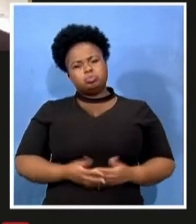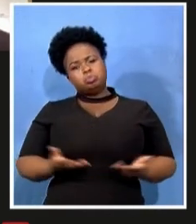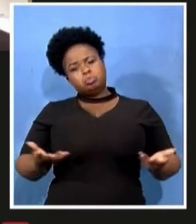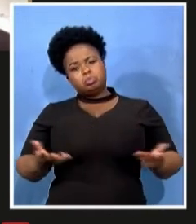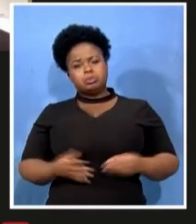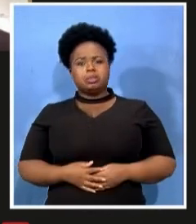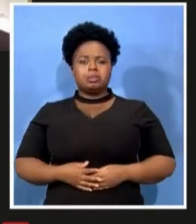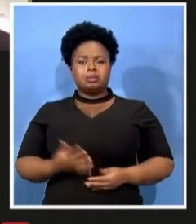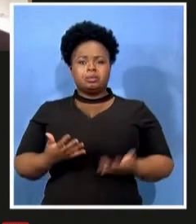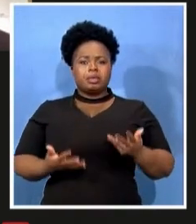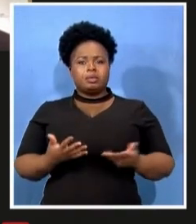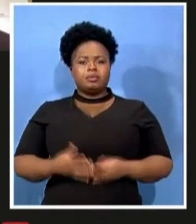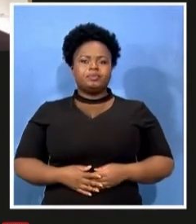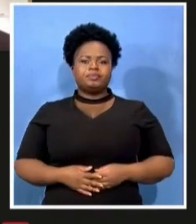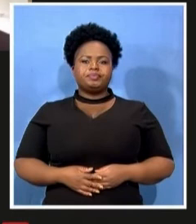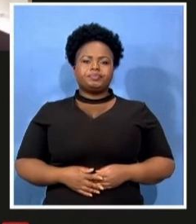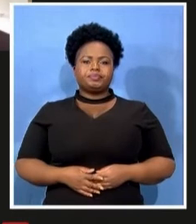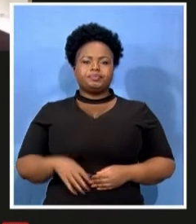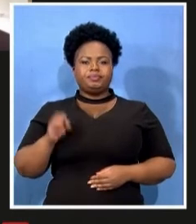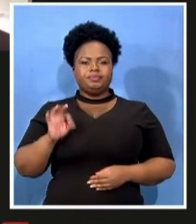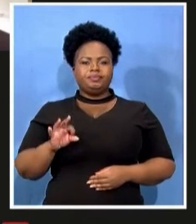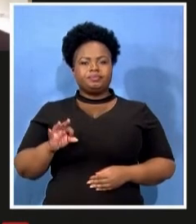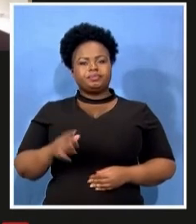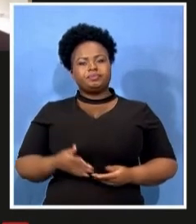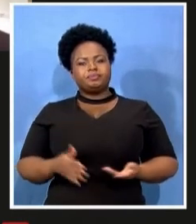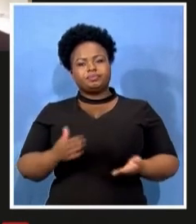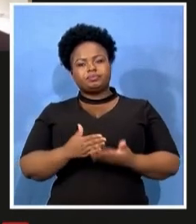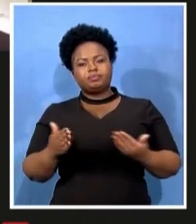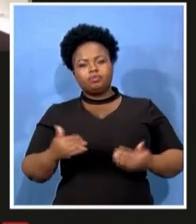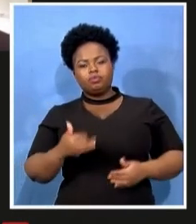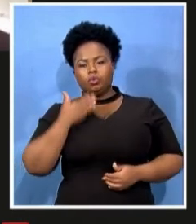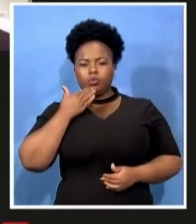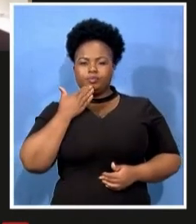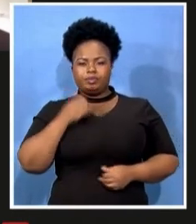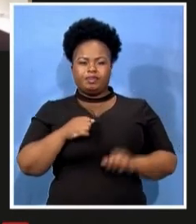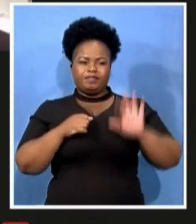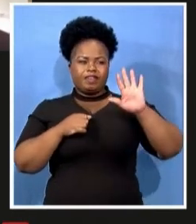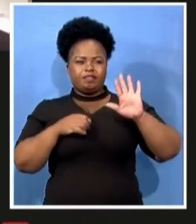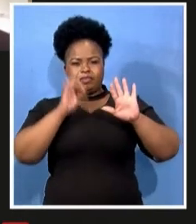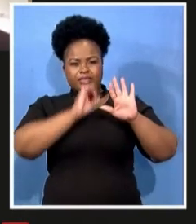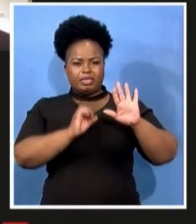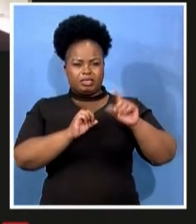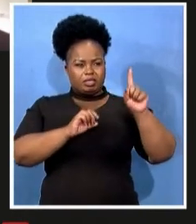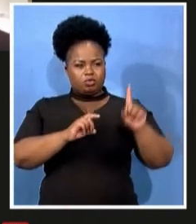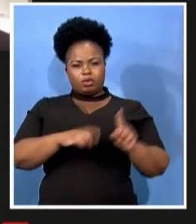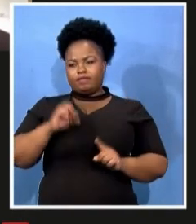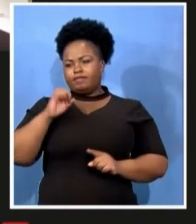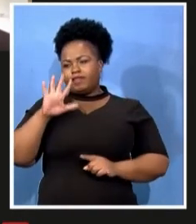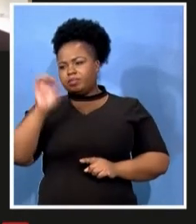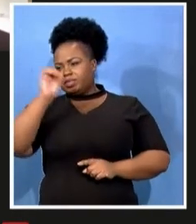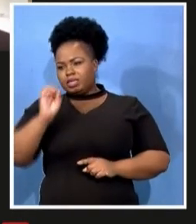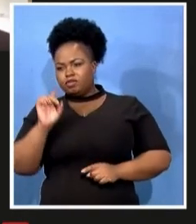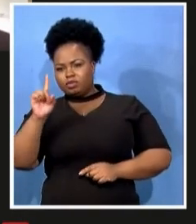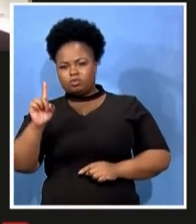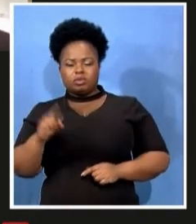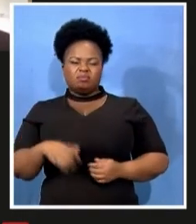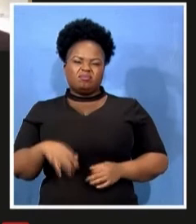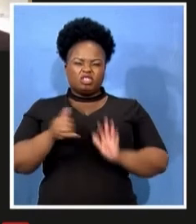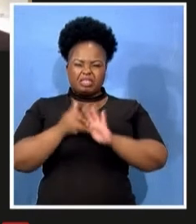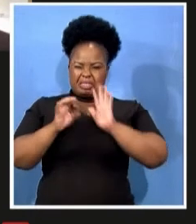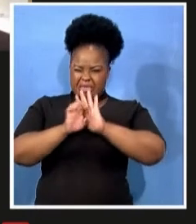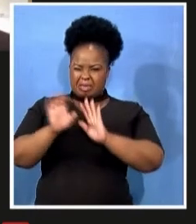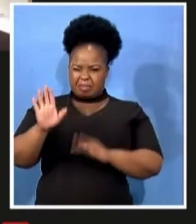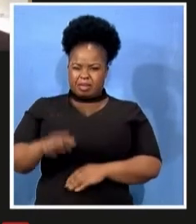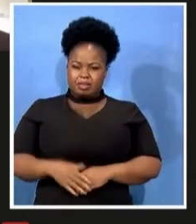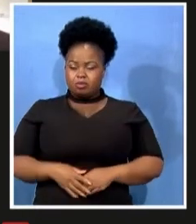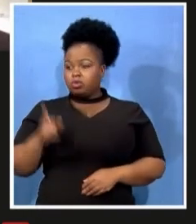take 5% of the one and 5% of the other and so on, I'm just giving you this as an example. This is not how it's going to ultimately pan out,